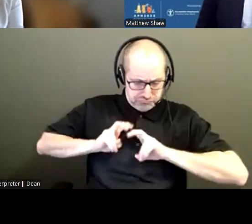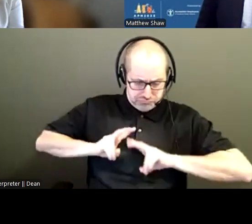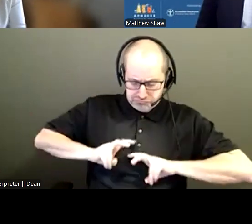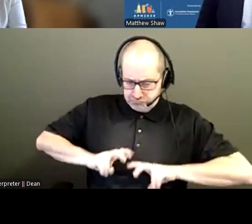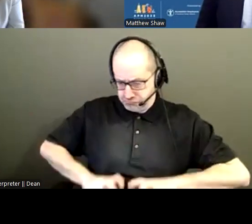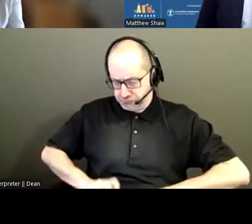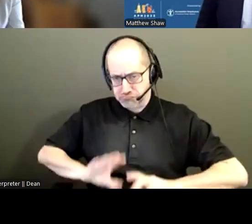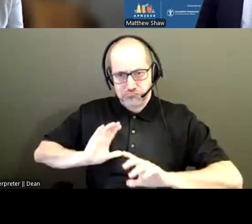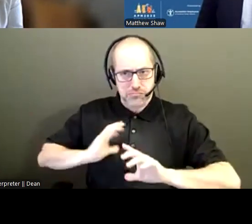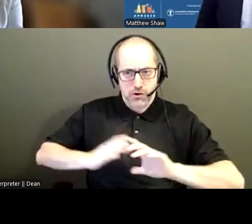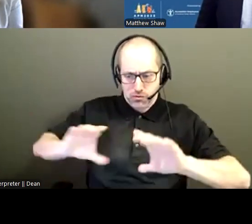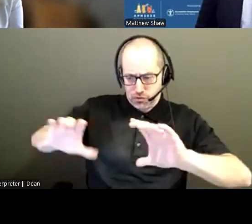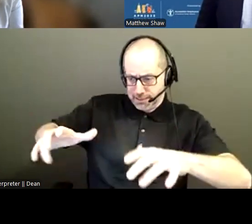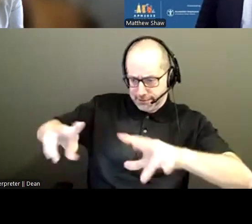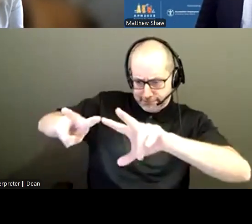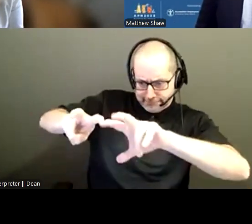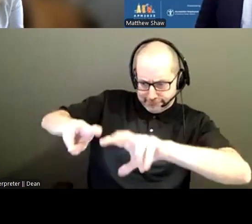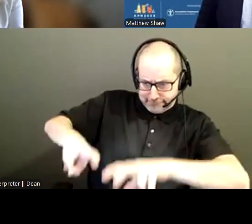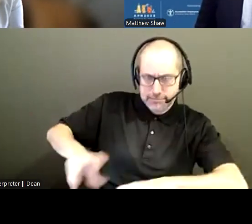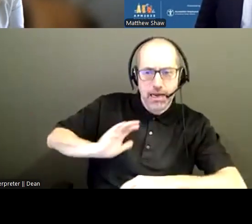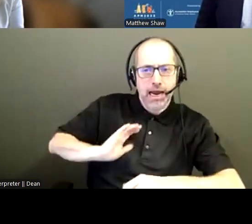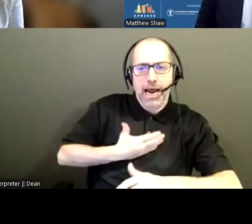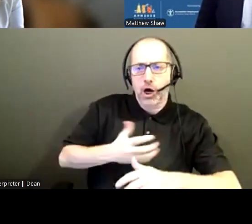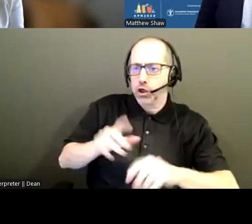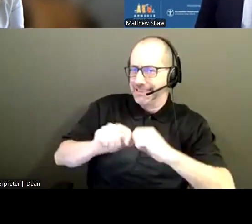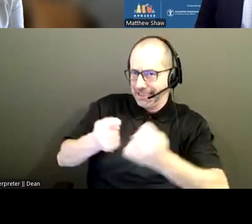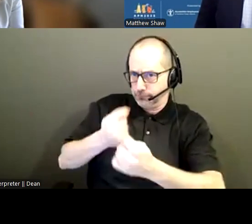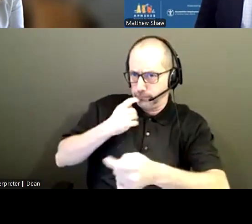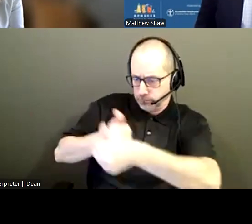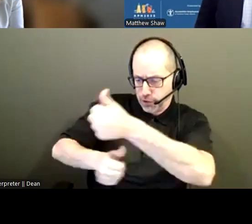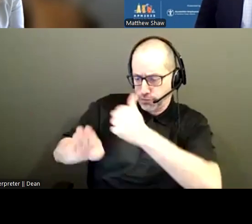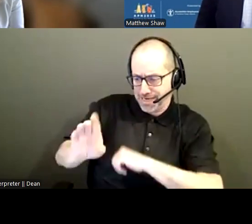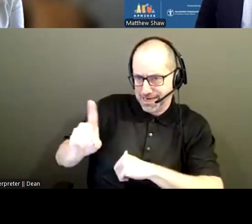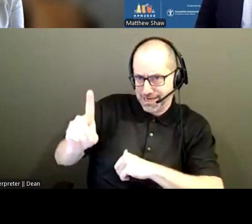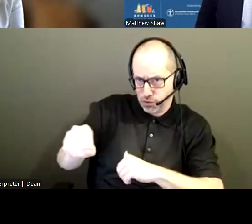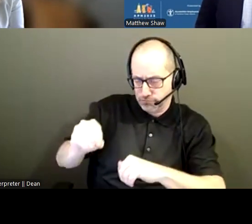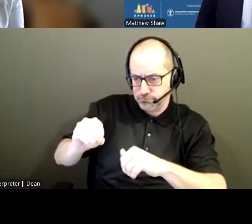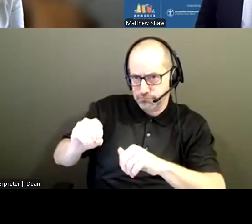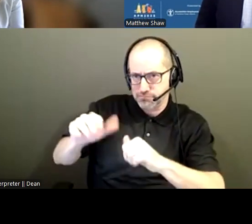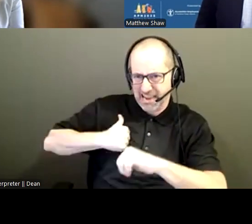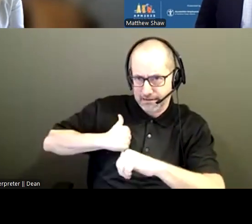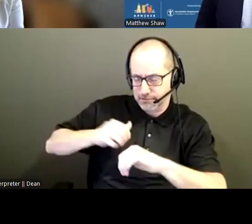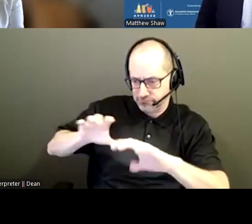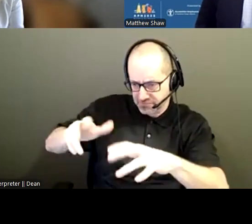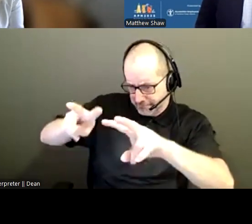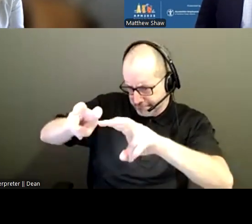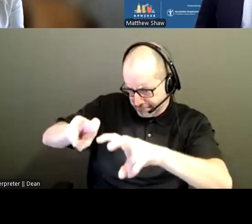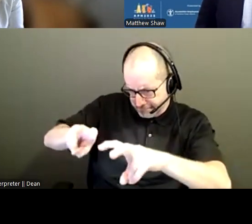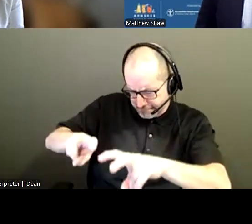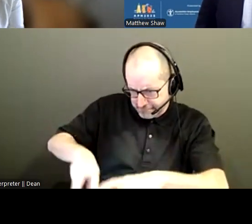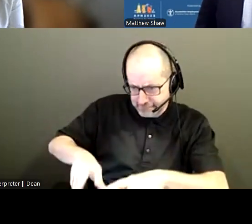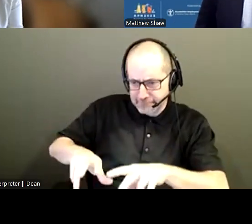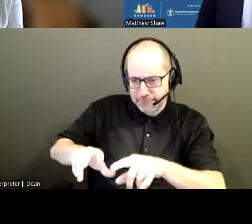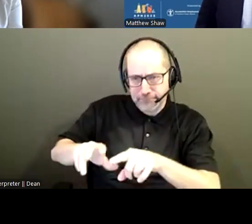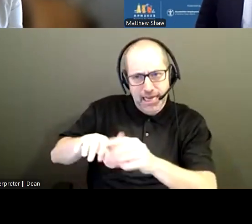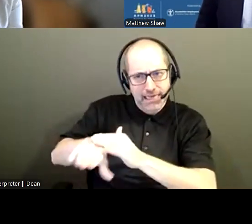team did of the entire BDO Canada, and we one of the things we